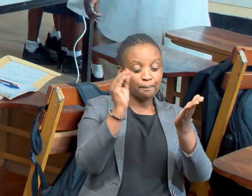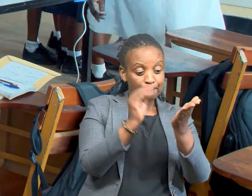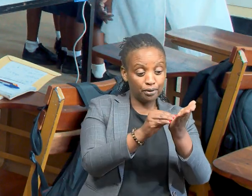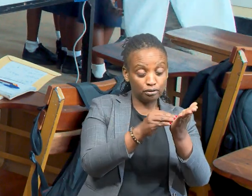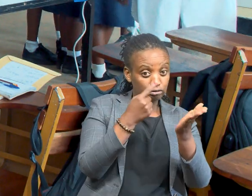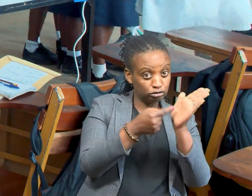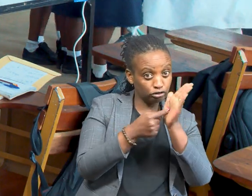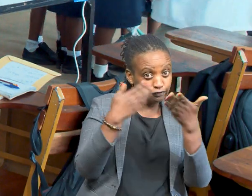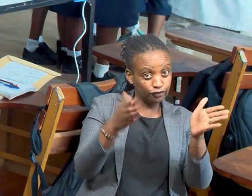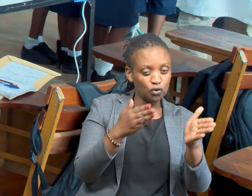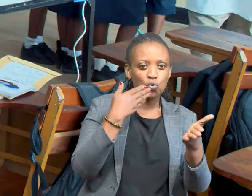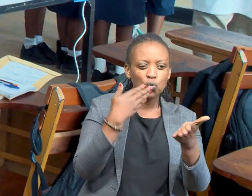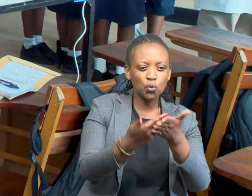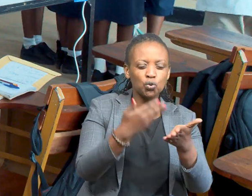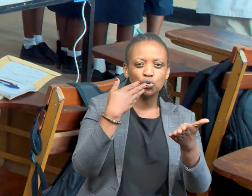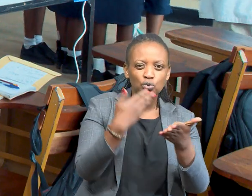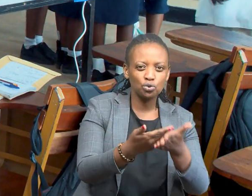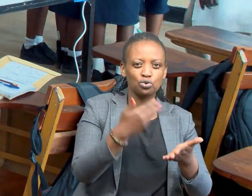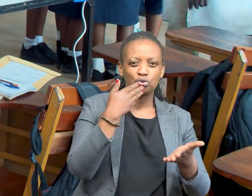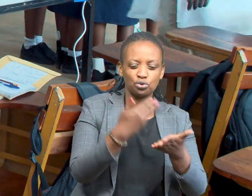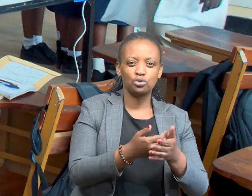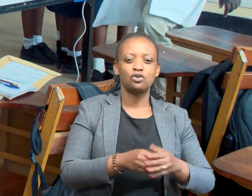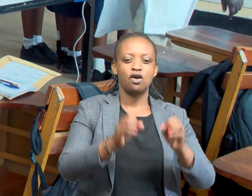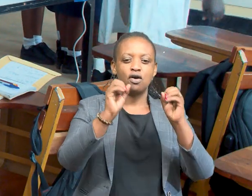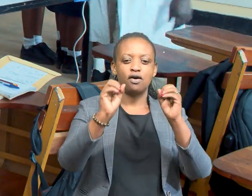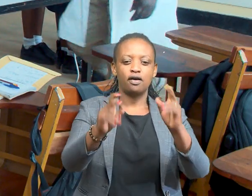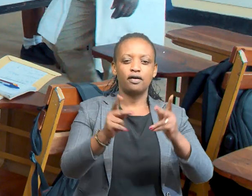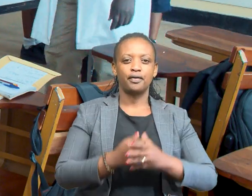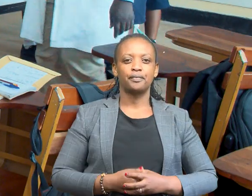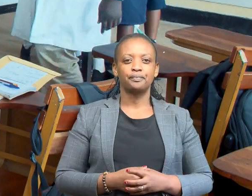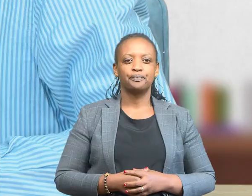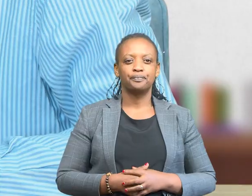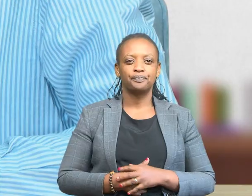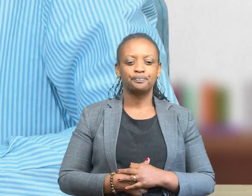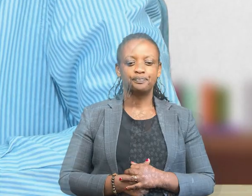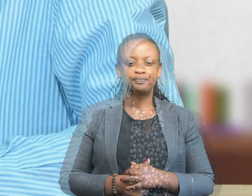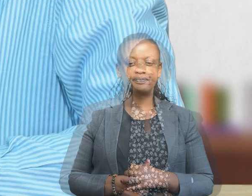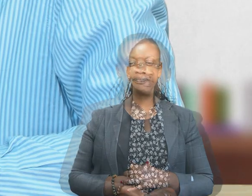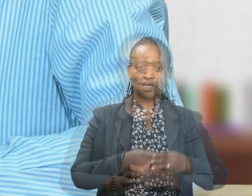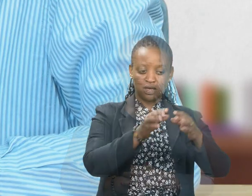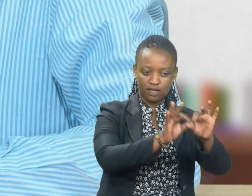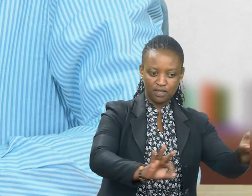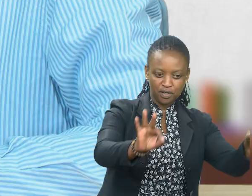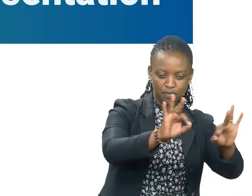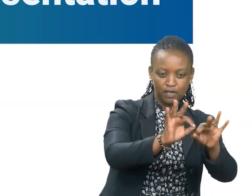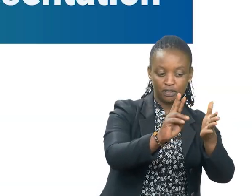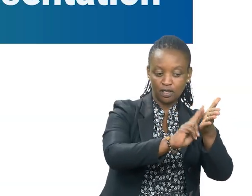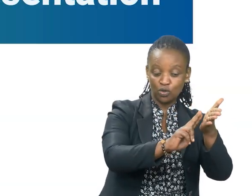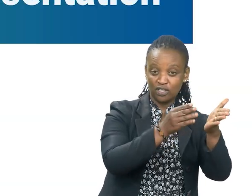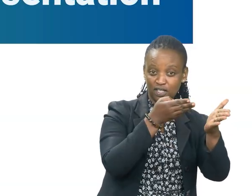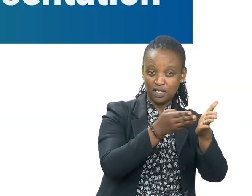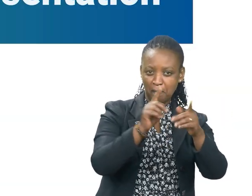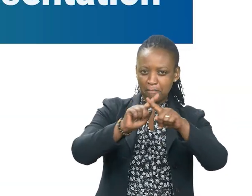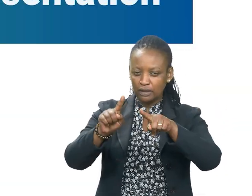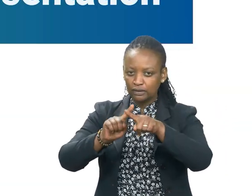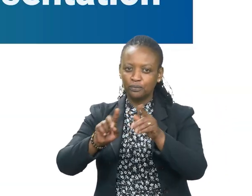Have you recorded the reading? Yes. Very good, very good, very good. The importance of applying multiple means